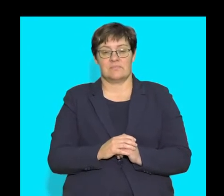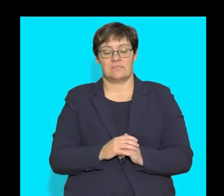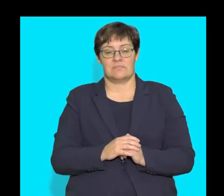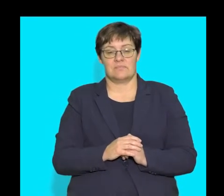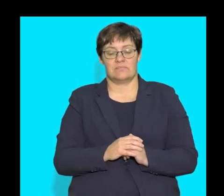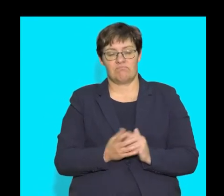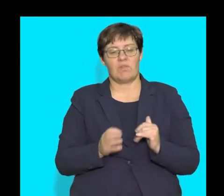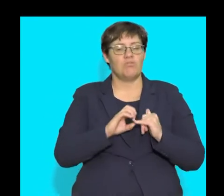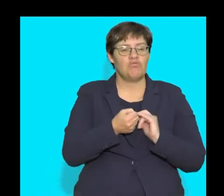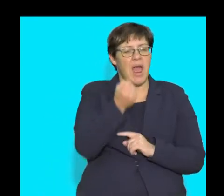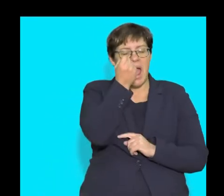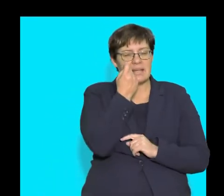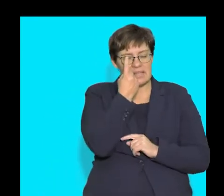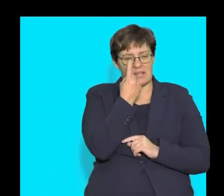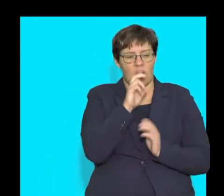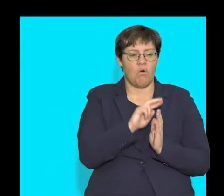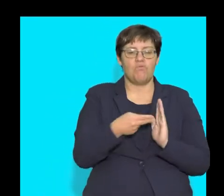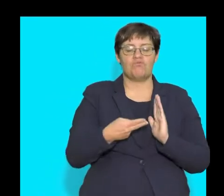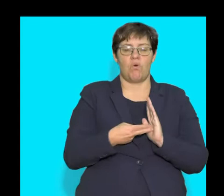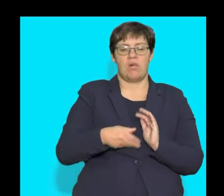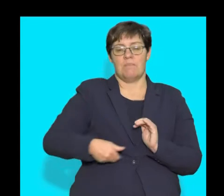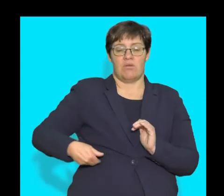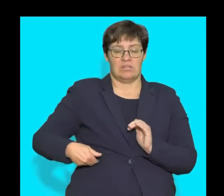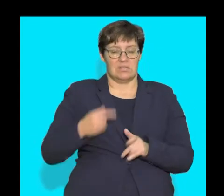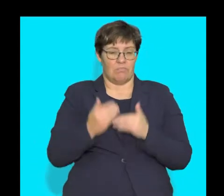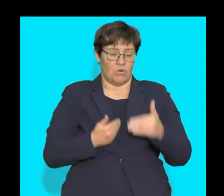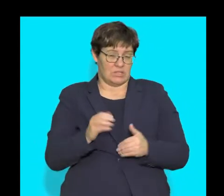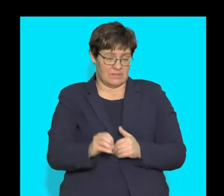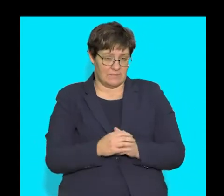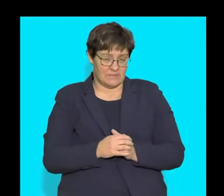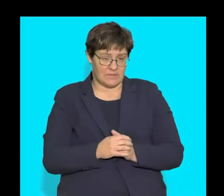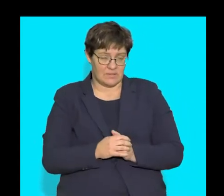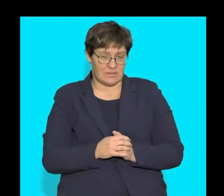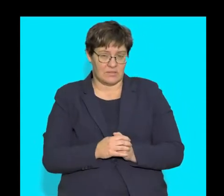Right. So let's try and understand the role of the pancreas in this